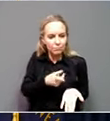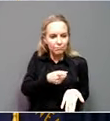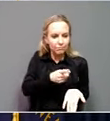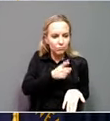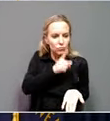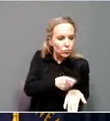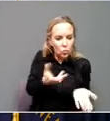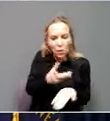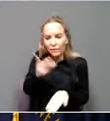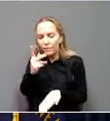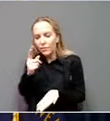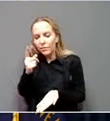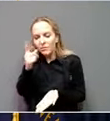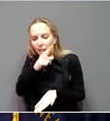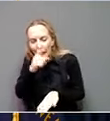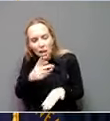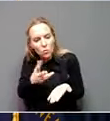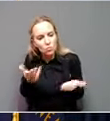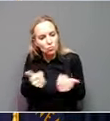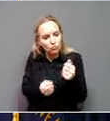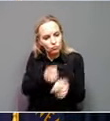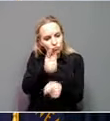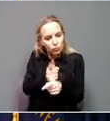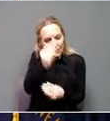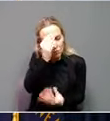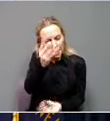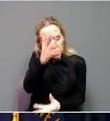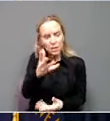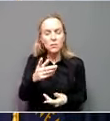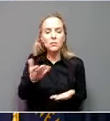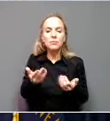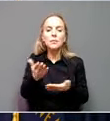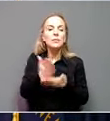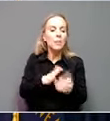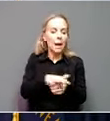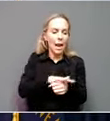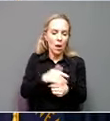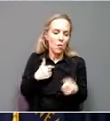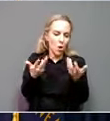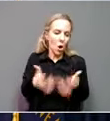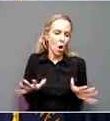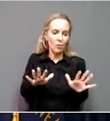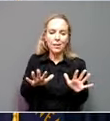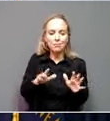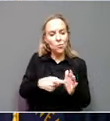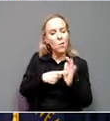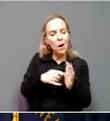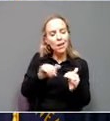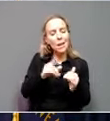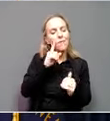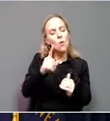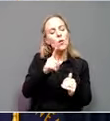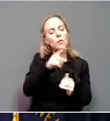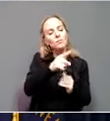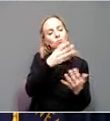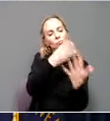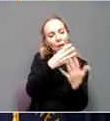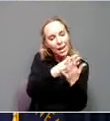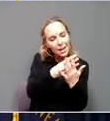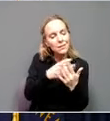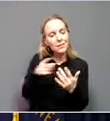And there are certain areas where we already do it, which is like corrections and our behavioral